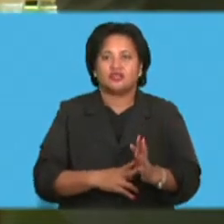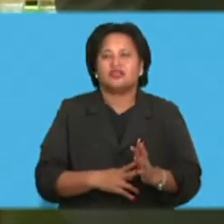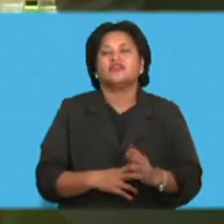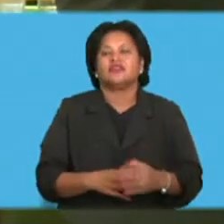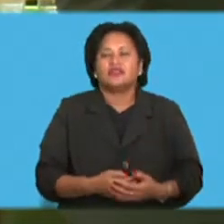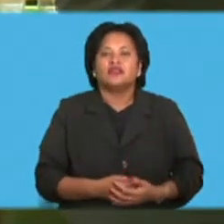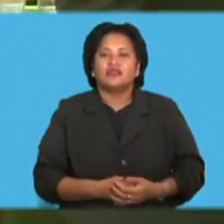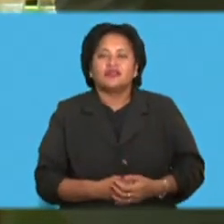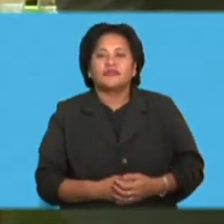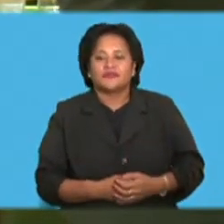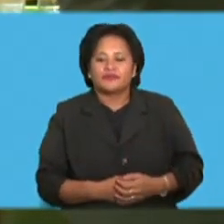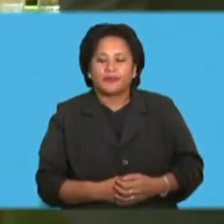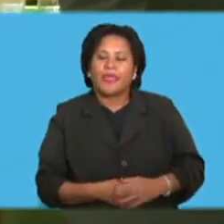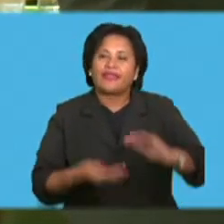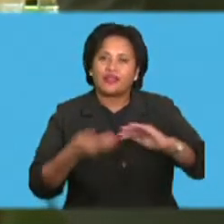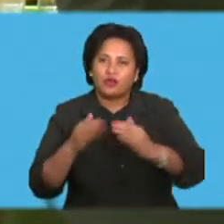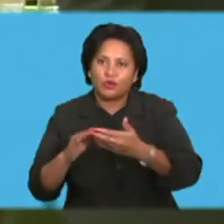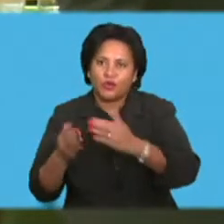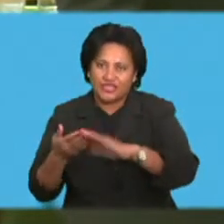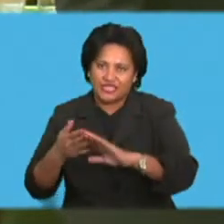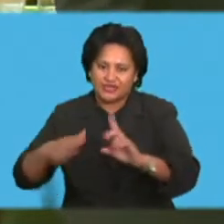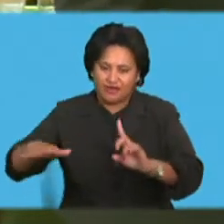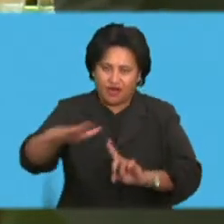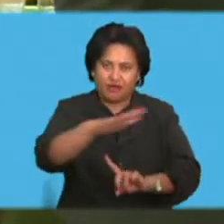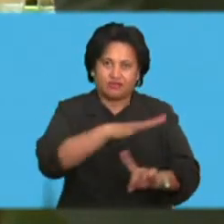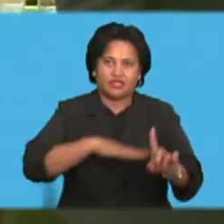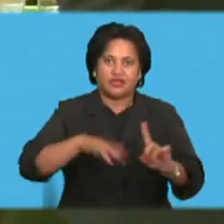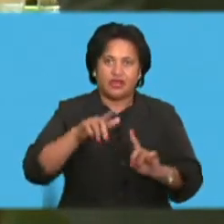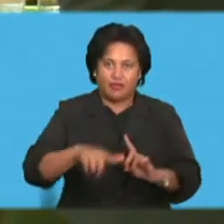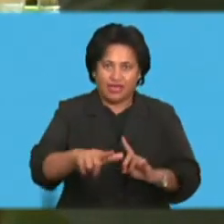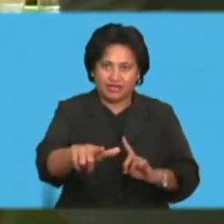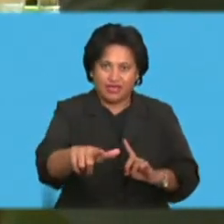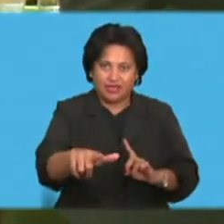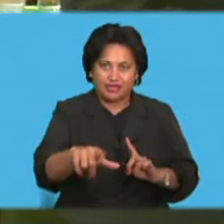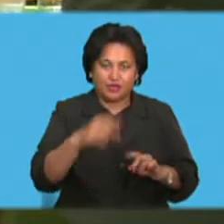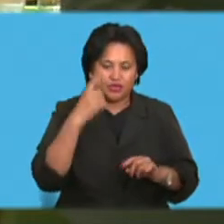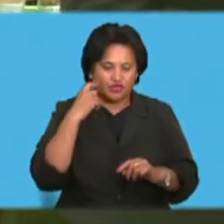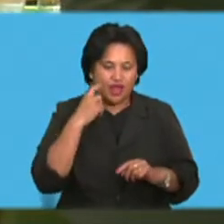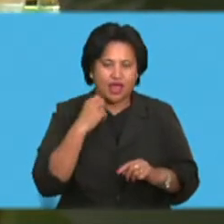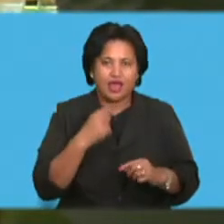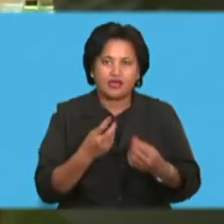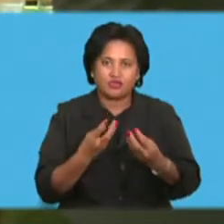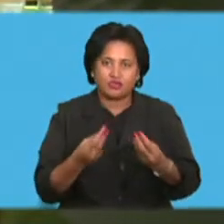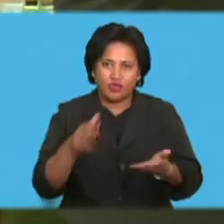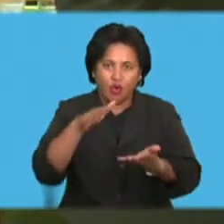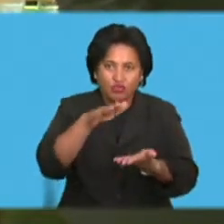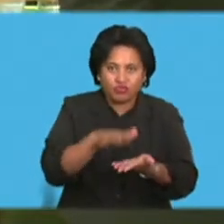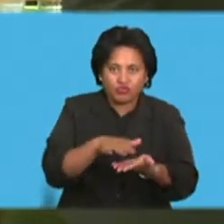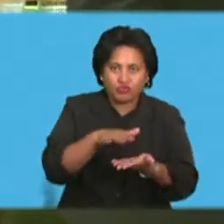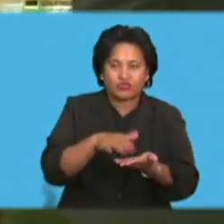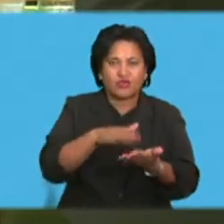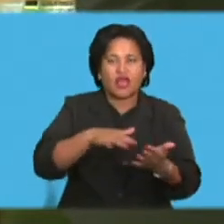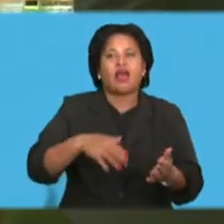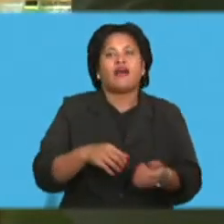Village, Walevu Flats, and Kamandola Flats. Madam Speaker, since dredging works in